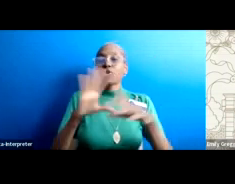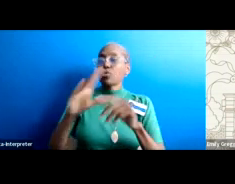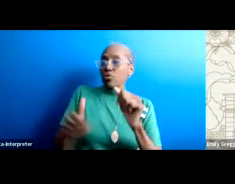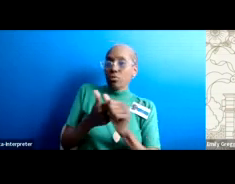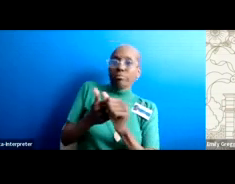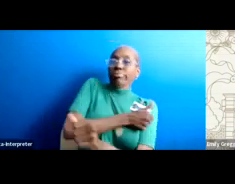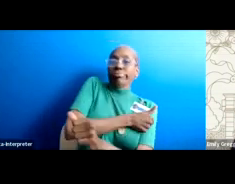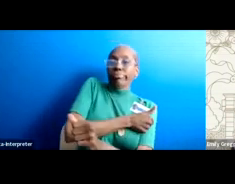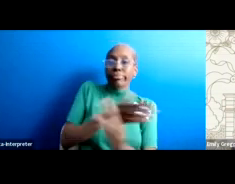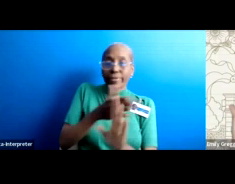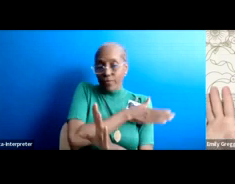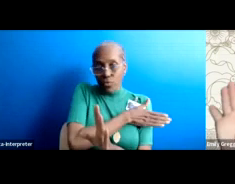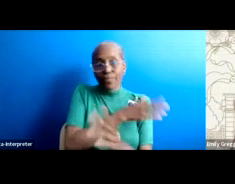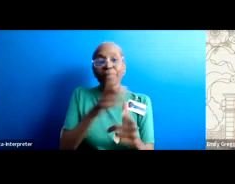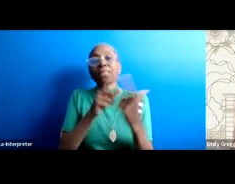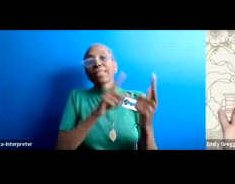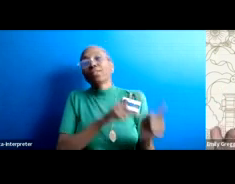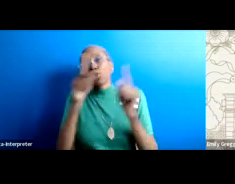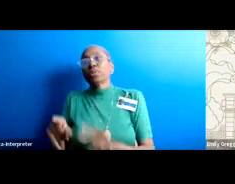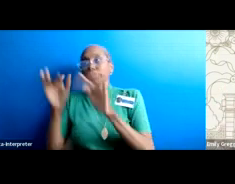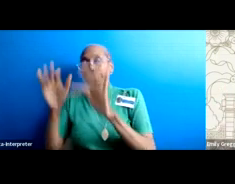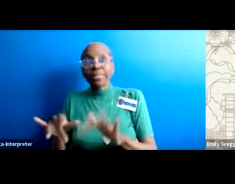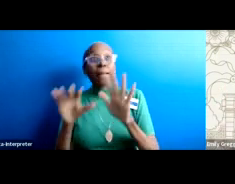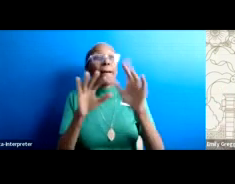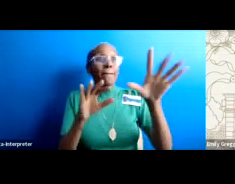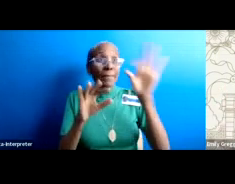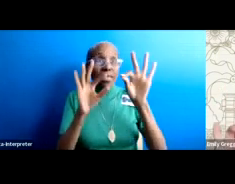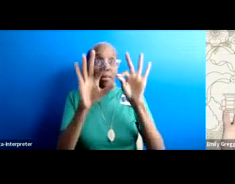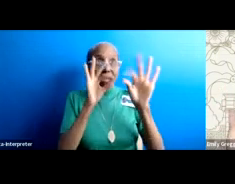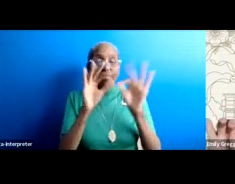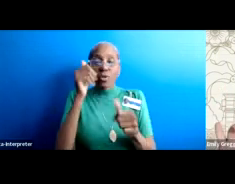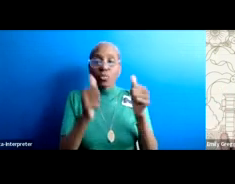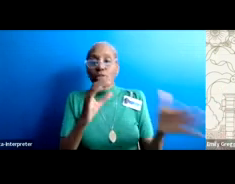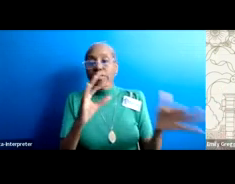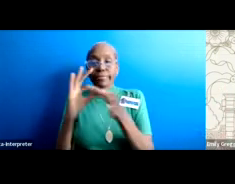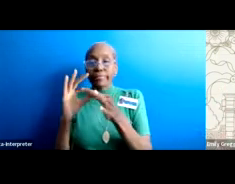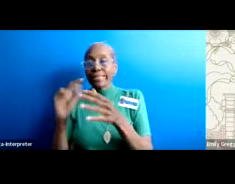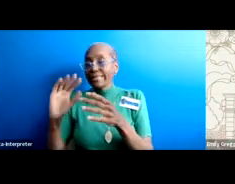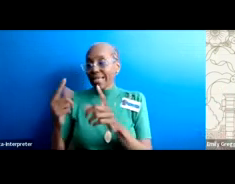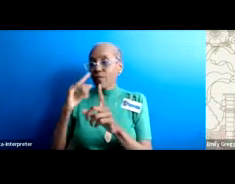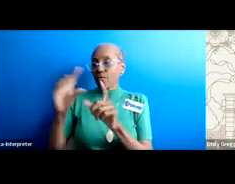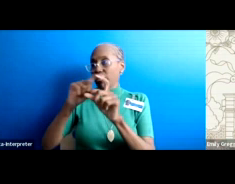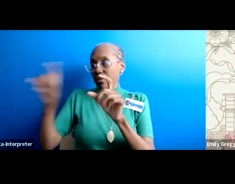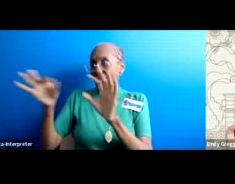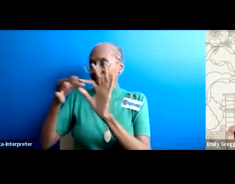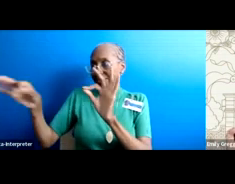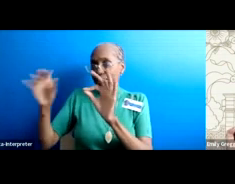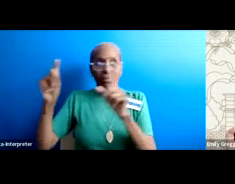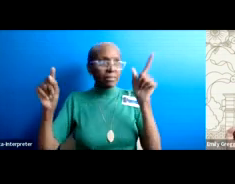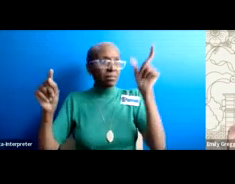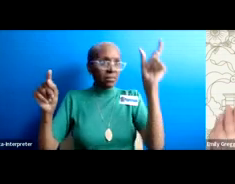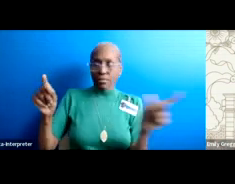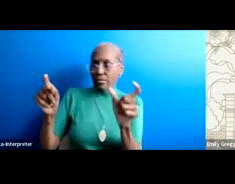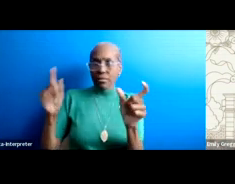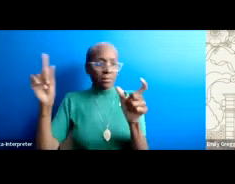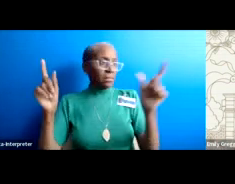end. And so then you can go and select the proper heading tag for that line of text.